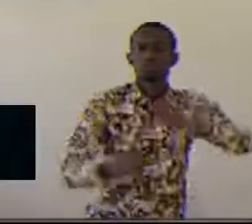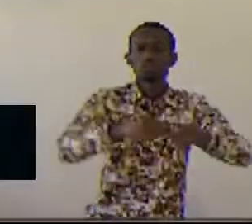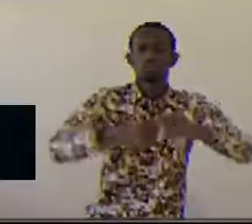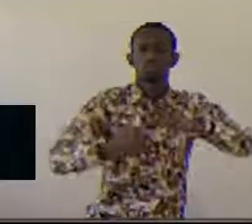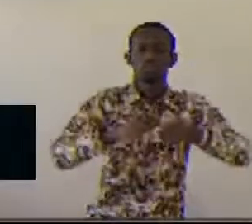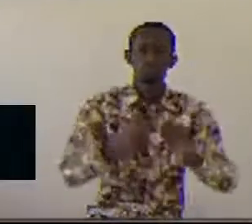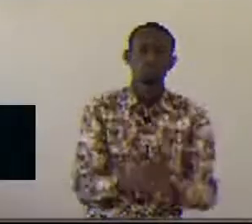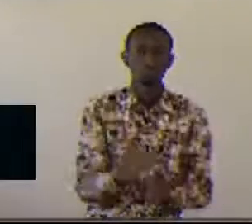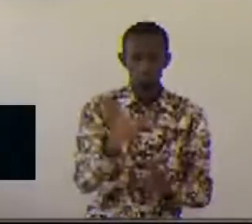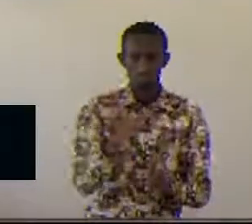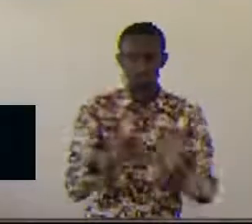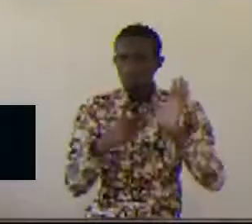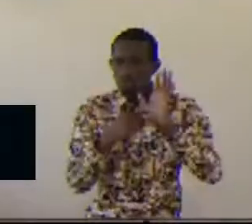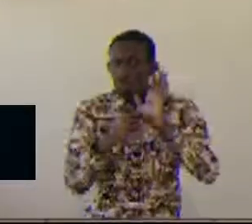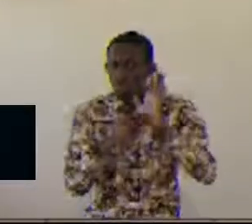sodium.